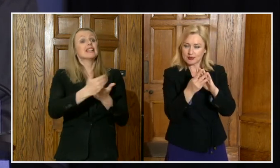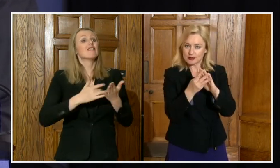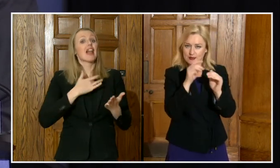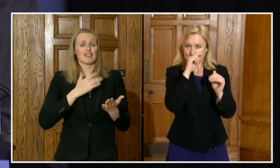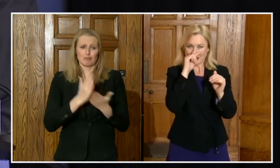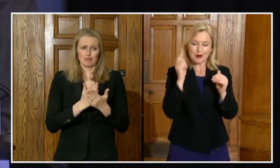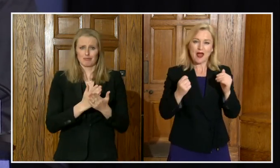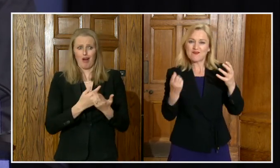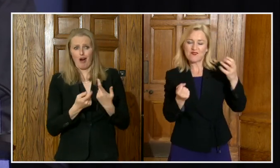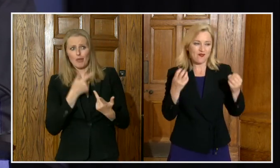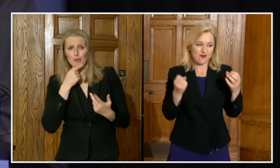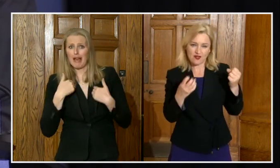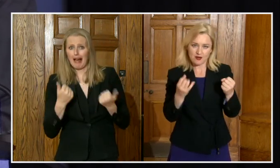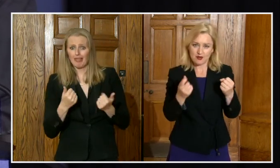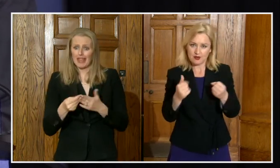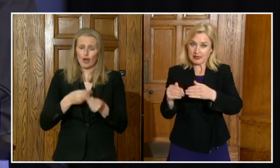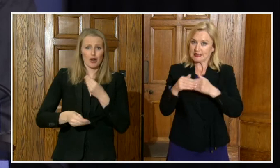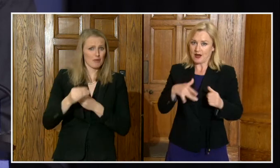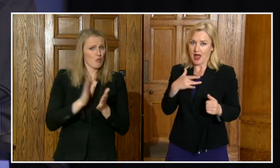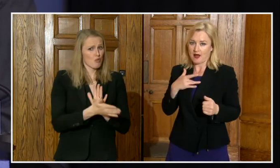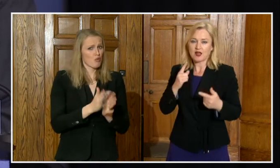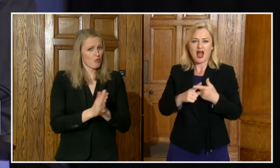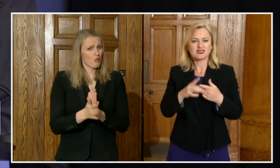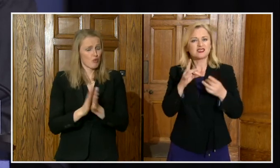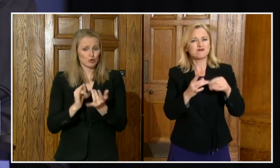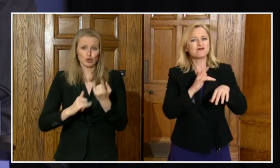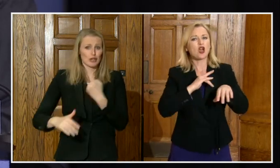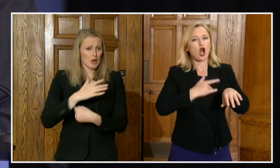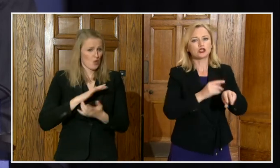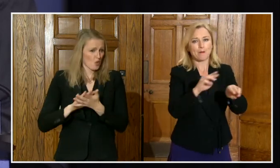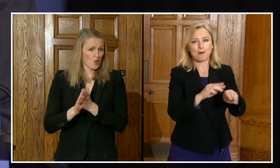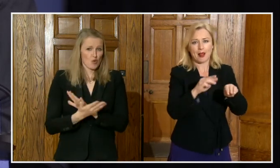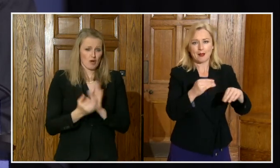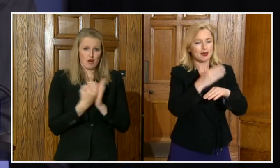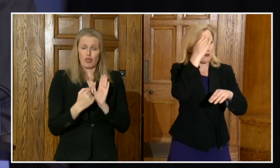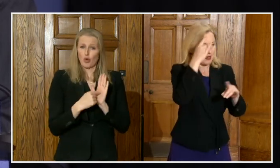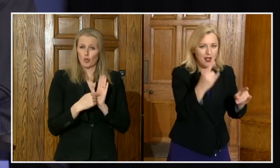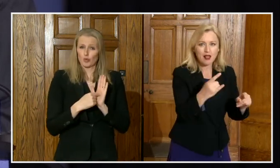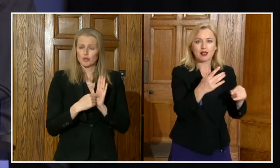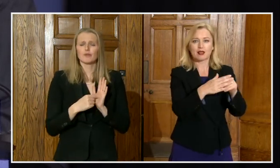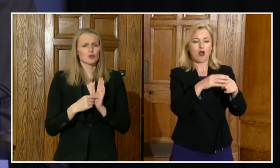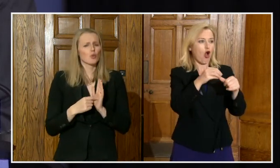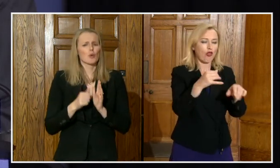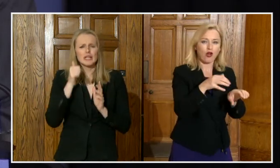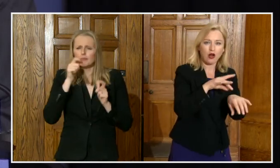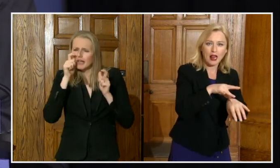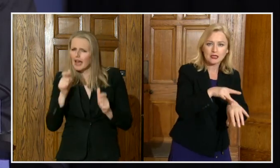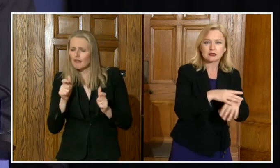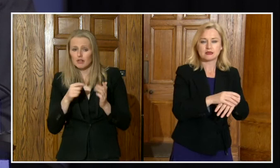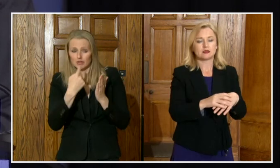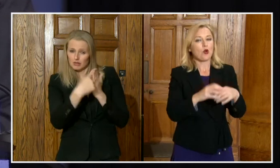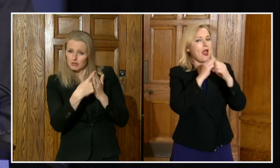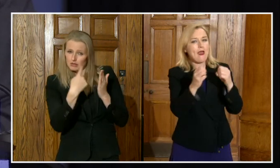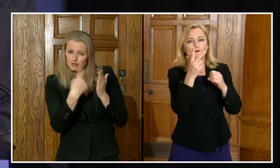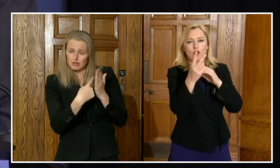health, in terms of the economy, and in terms of wider society. So at each step, we need to look at whether those measures are